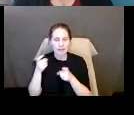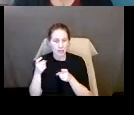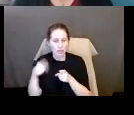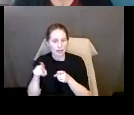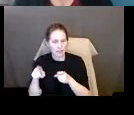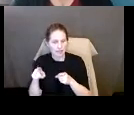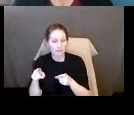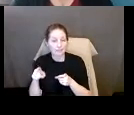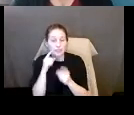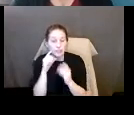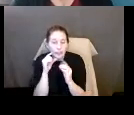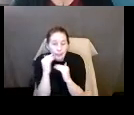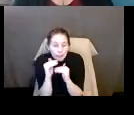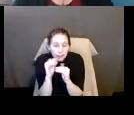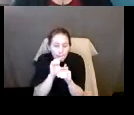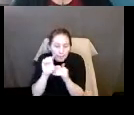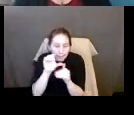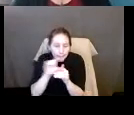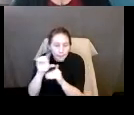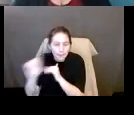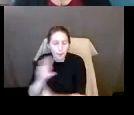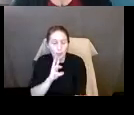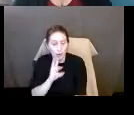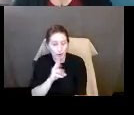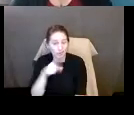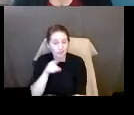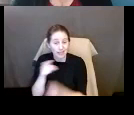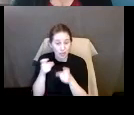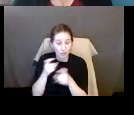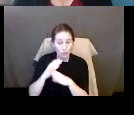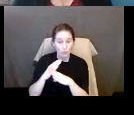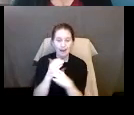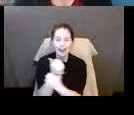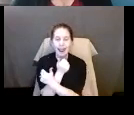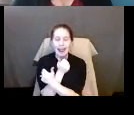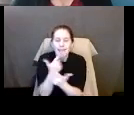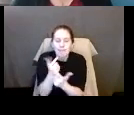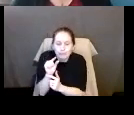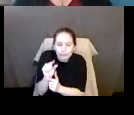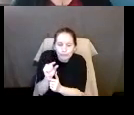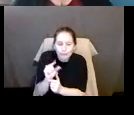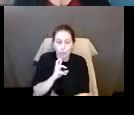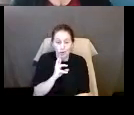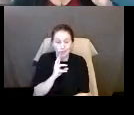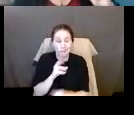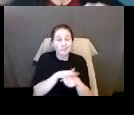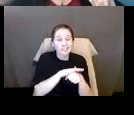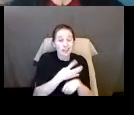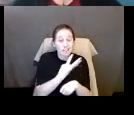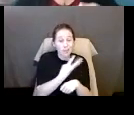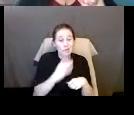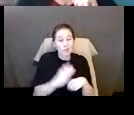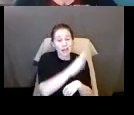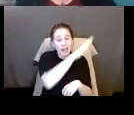definitely rationed water. They controlled and protected every drop. And at site 4, this is on a hillside where people might have